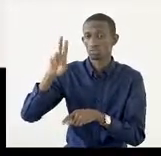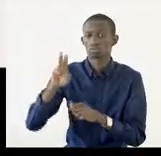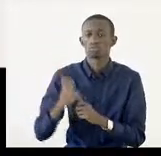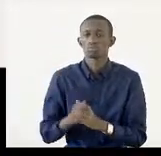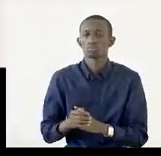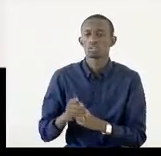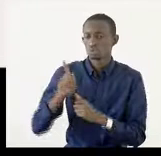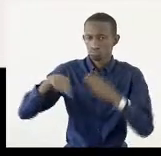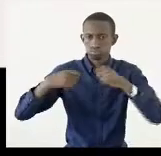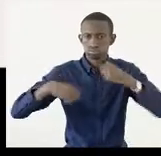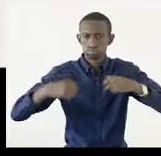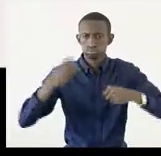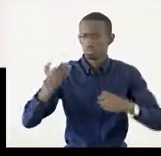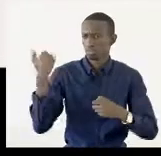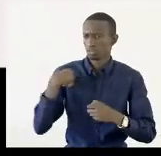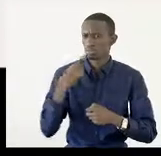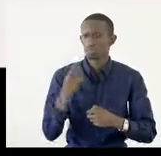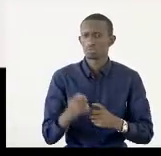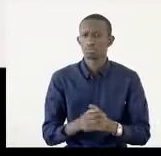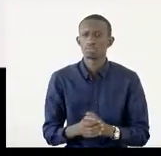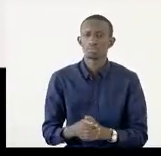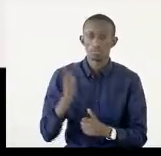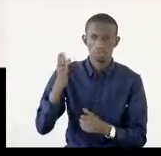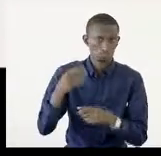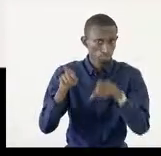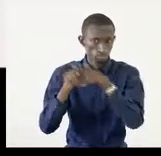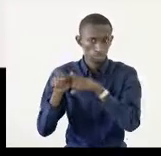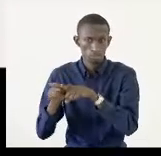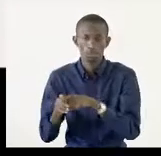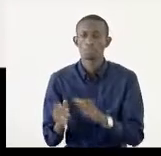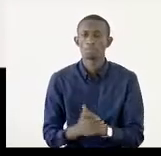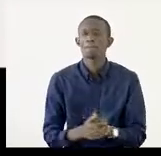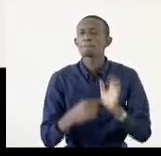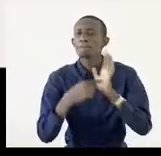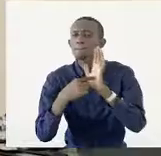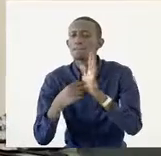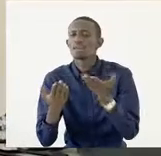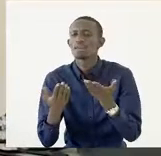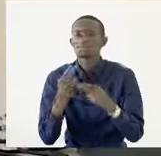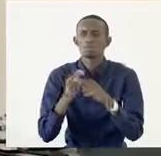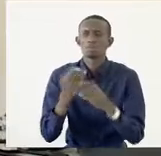these reactions, as I mentioned, they are also referred to as